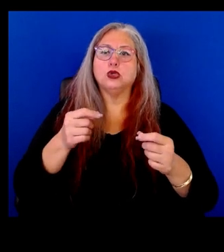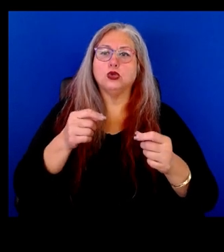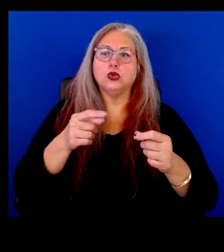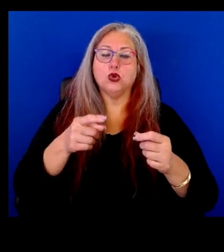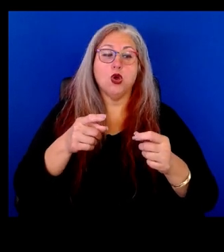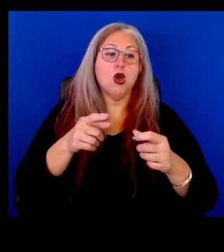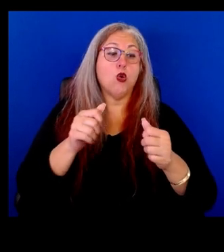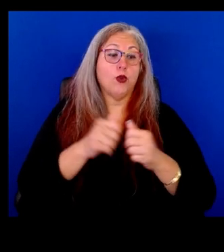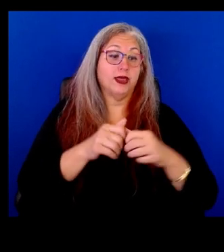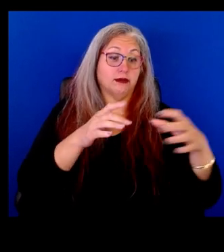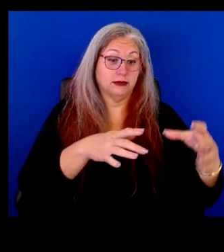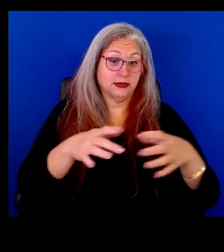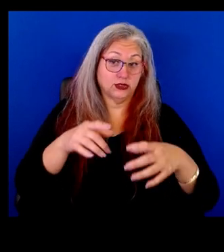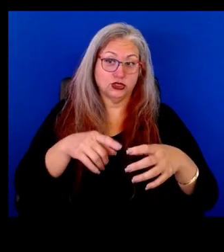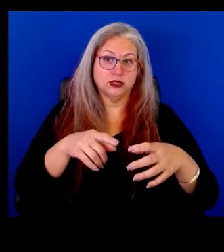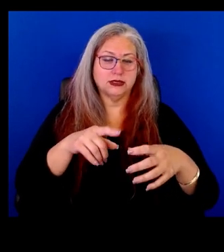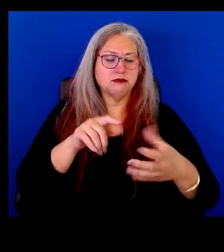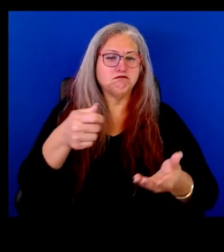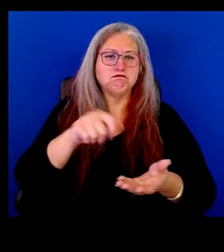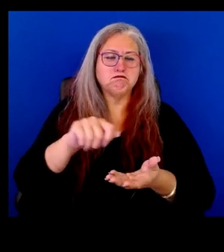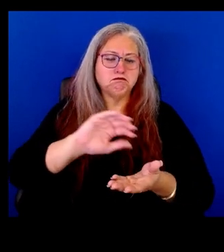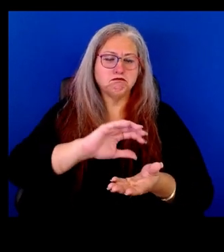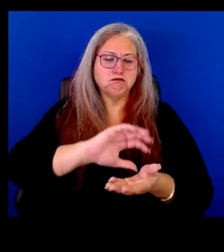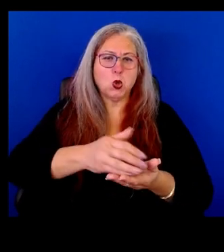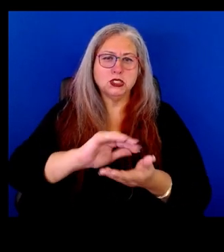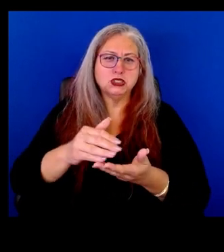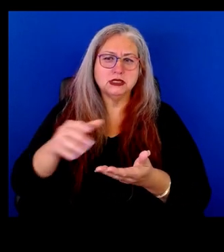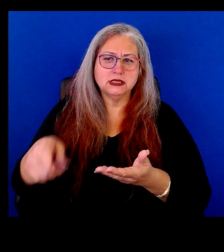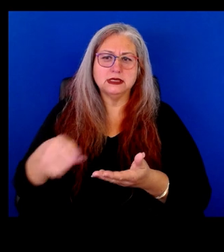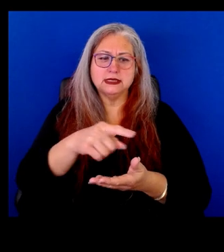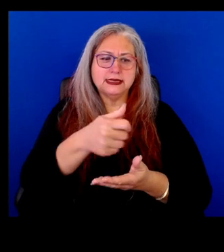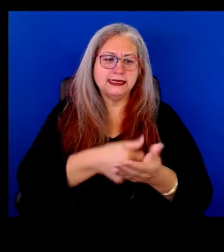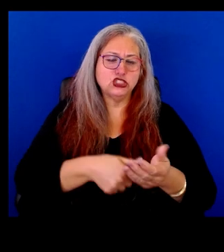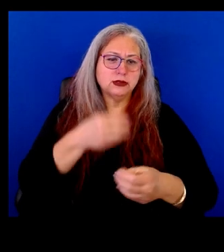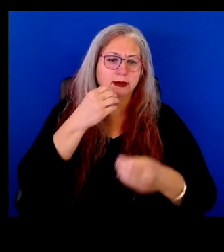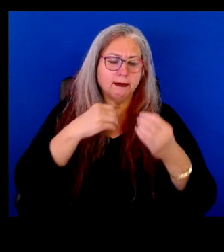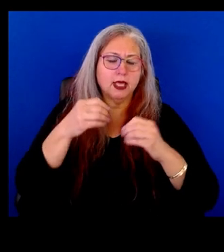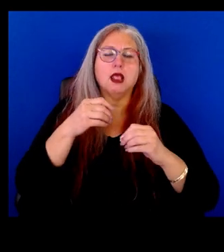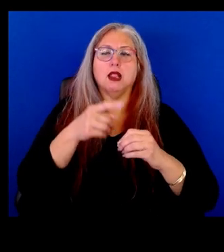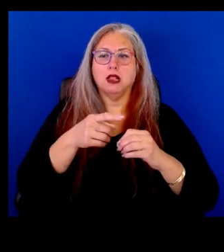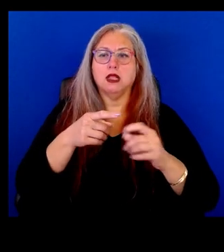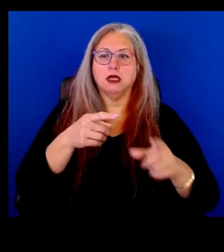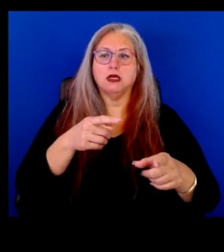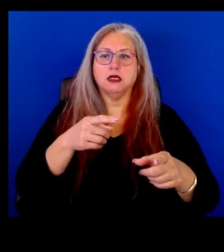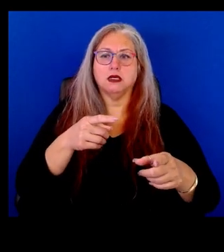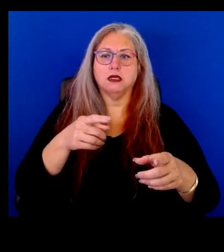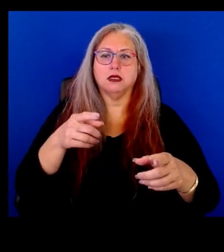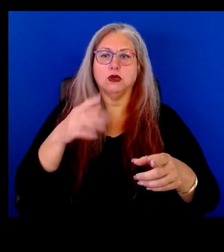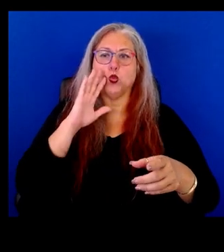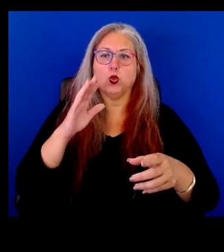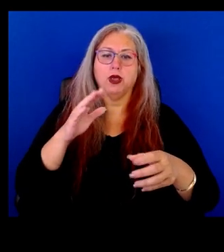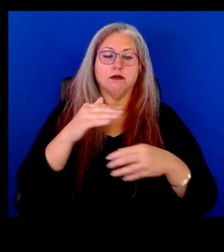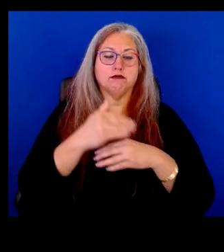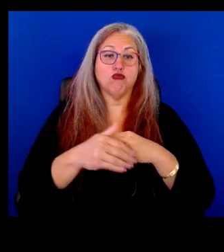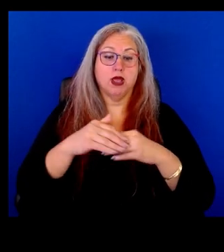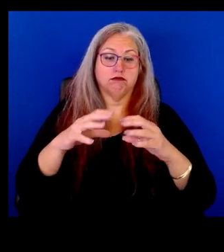would, along with the dishes, the portions for each, the meal portions, they would